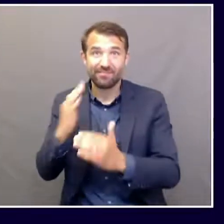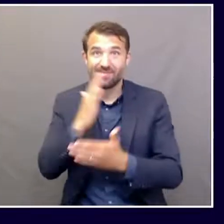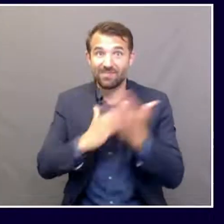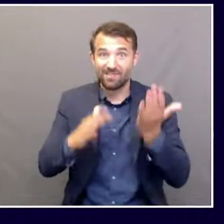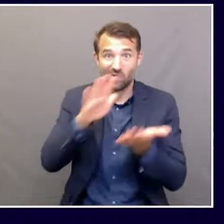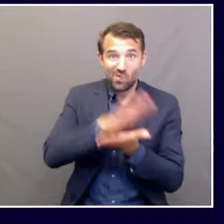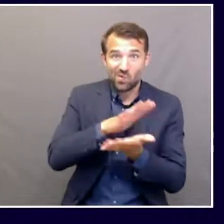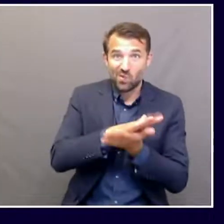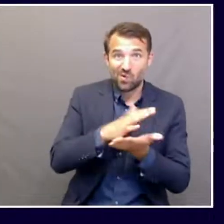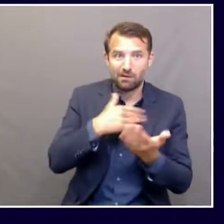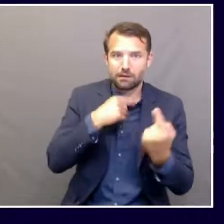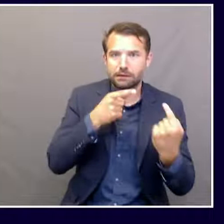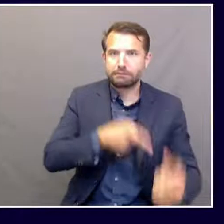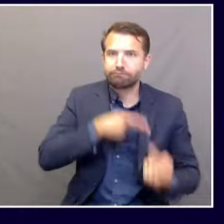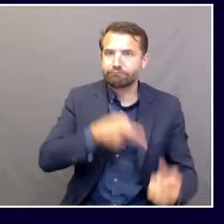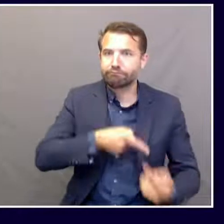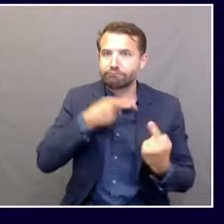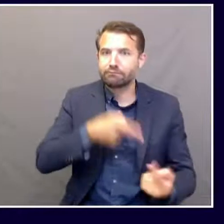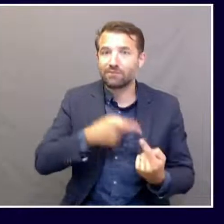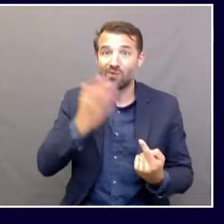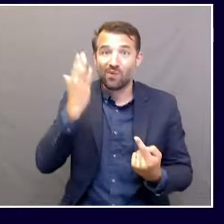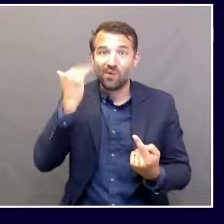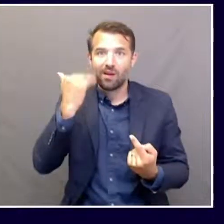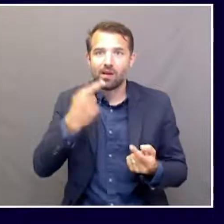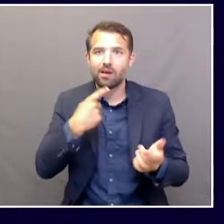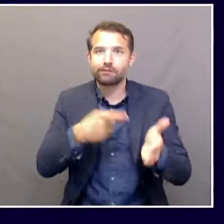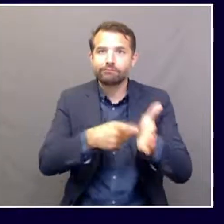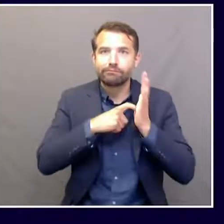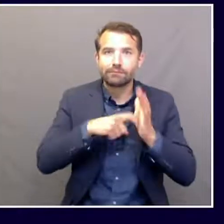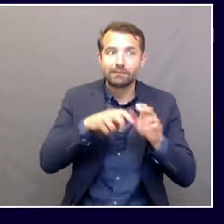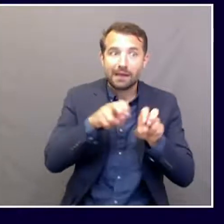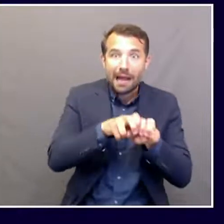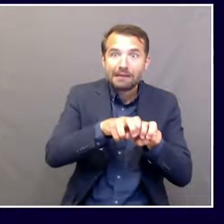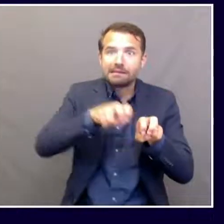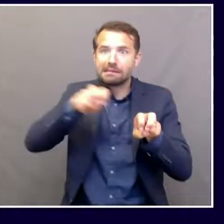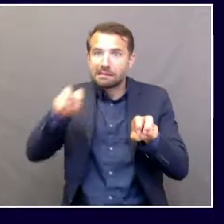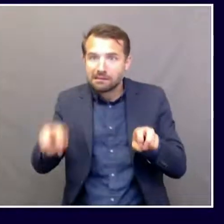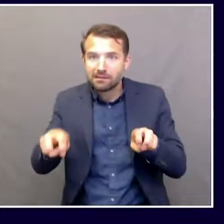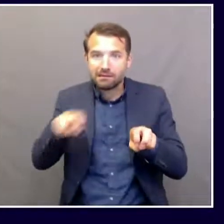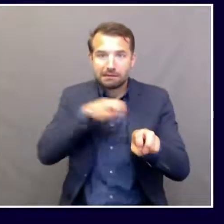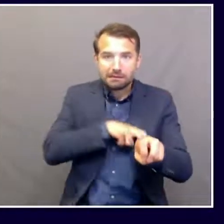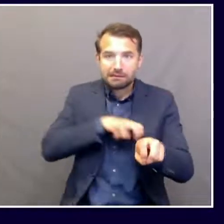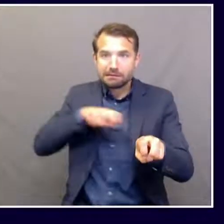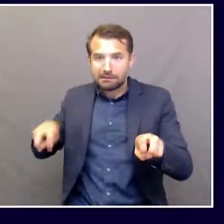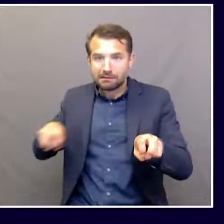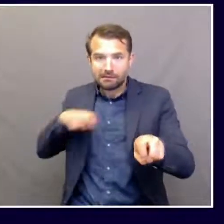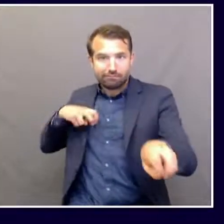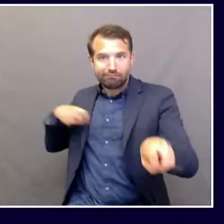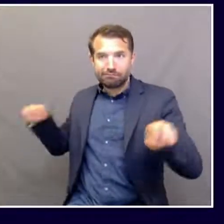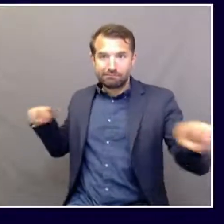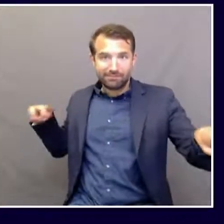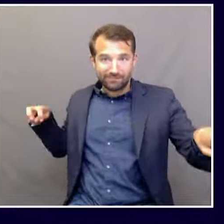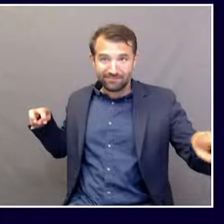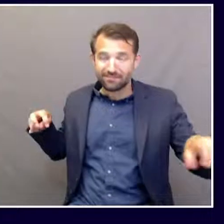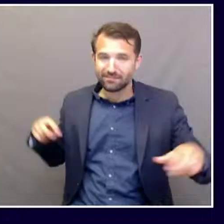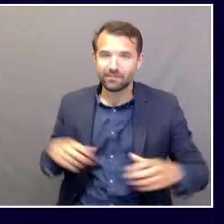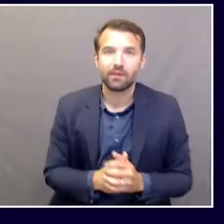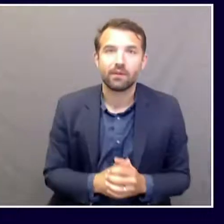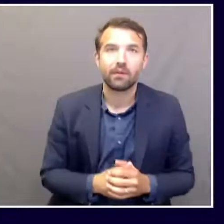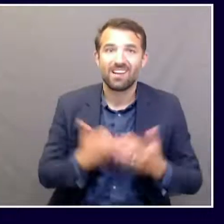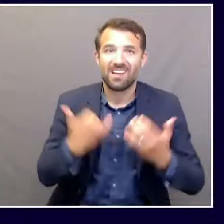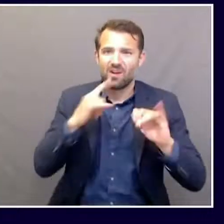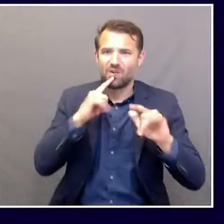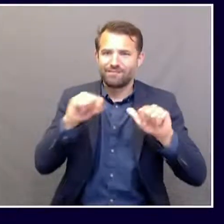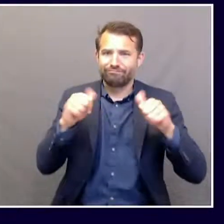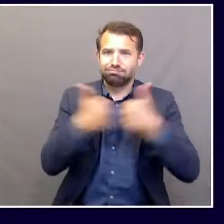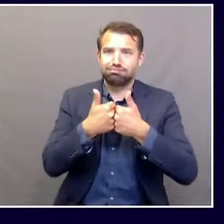with some of those physical distancing guidelines. For example, trying to say that children should be 3 feet apart when